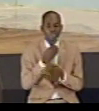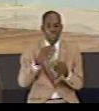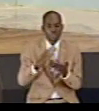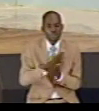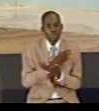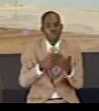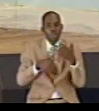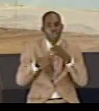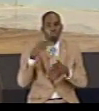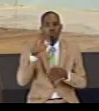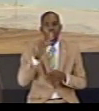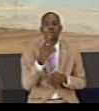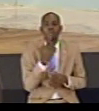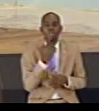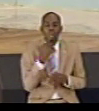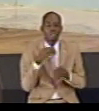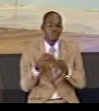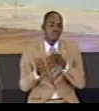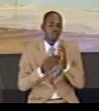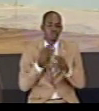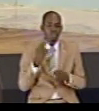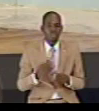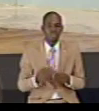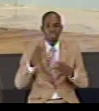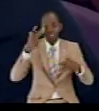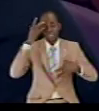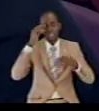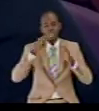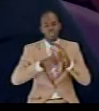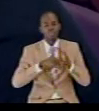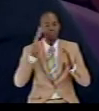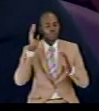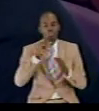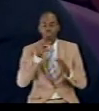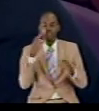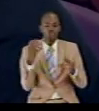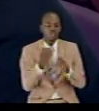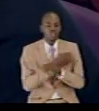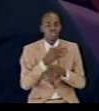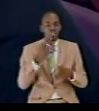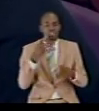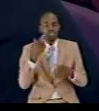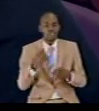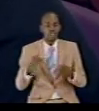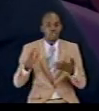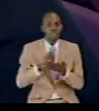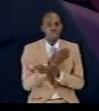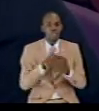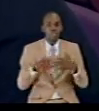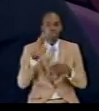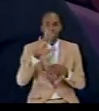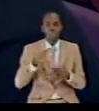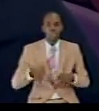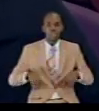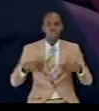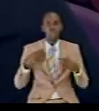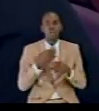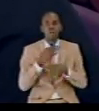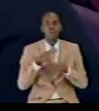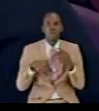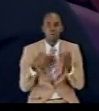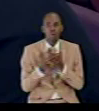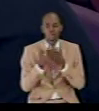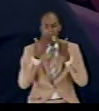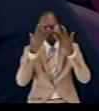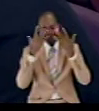mouth. Sickness will not take the song out of your mouth. And all the sorrow and the sadness and the complaints of